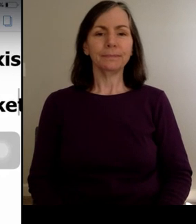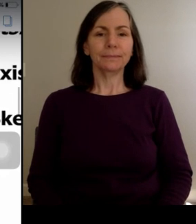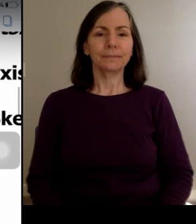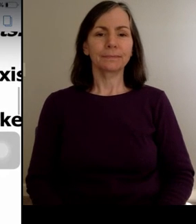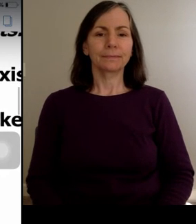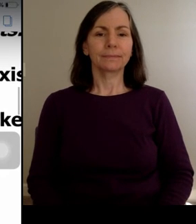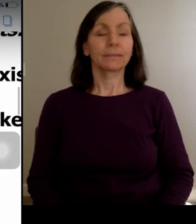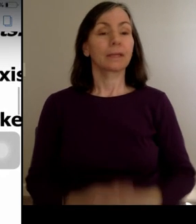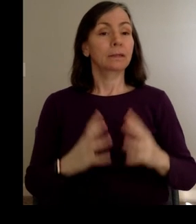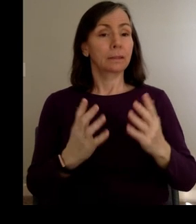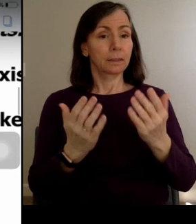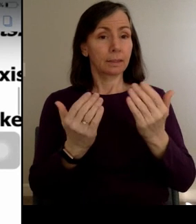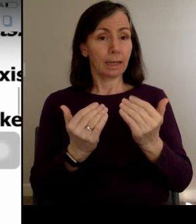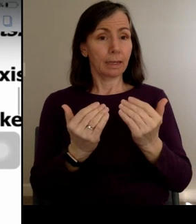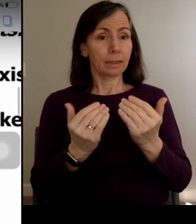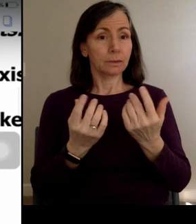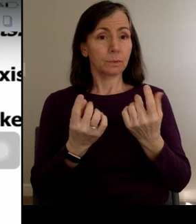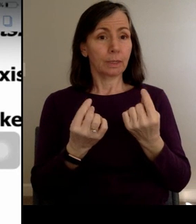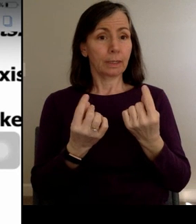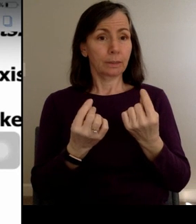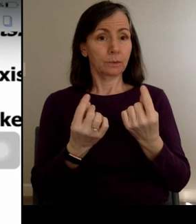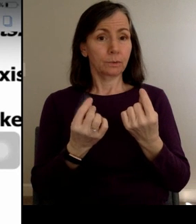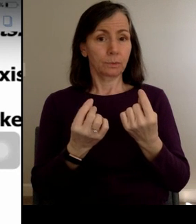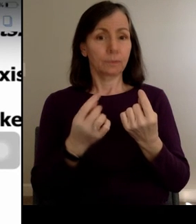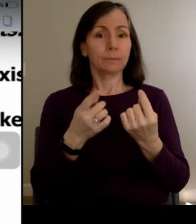The next thing I need to do